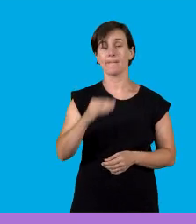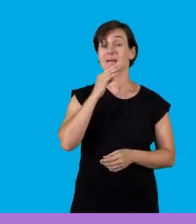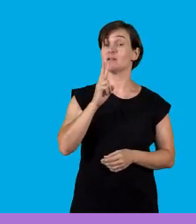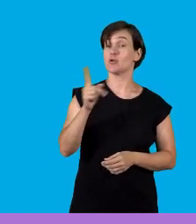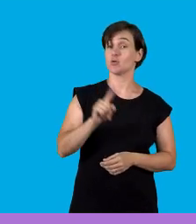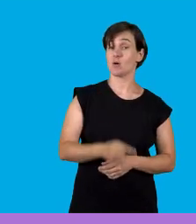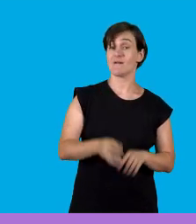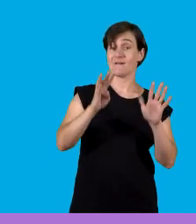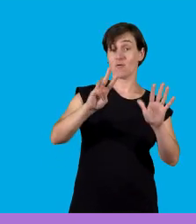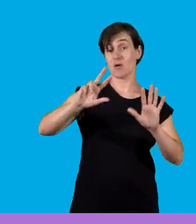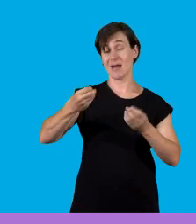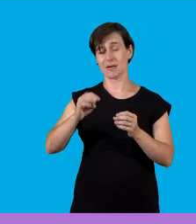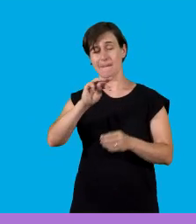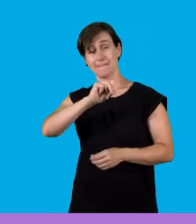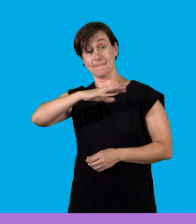million